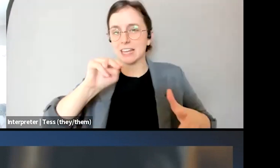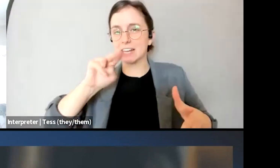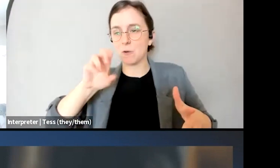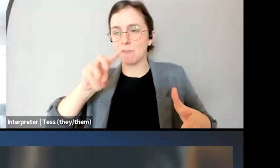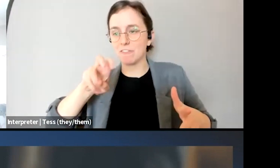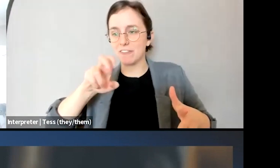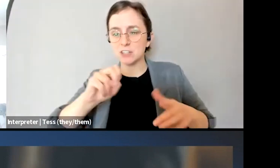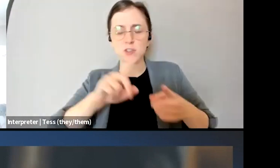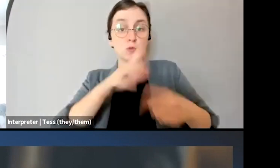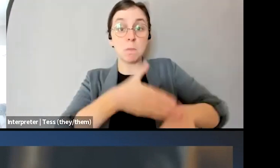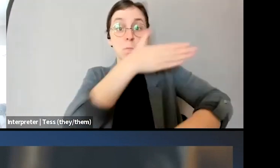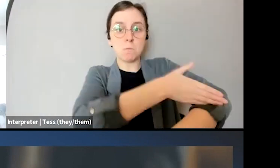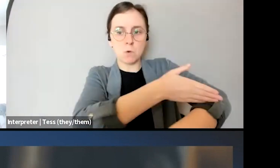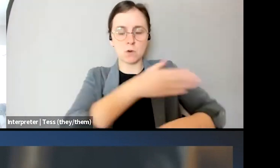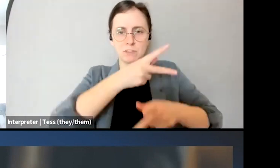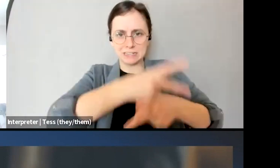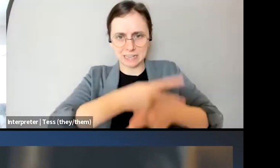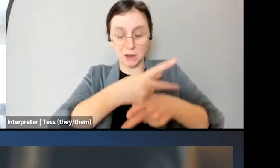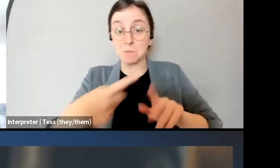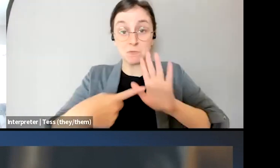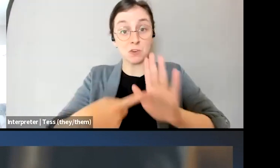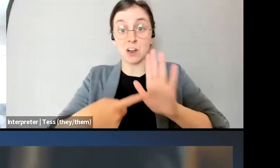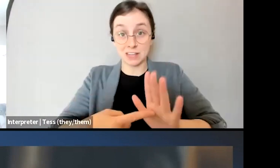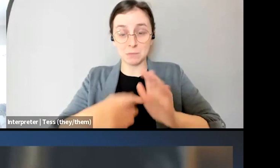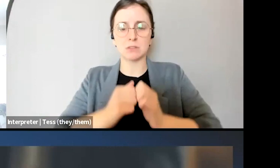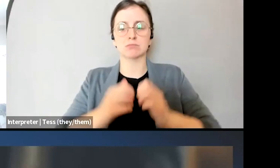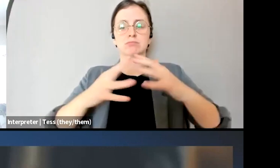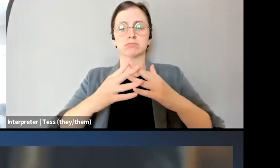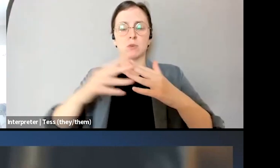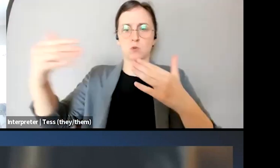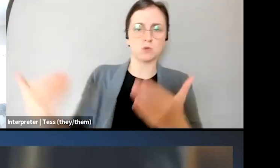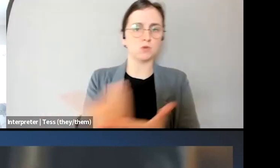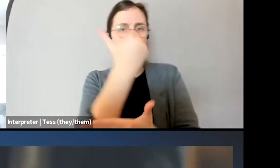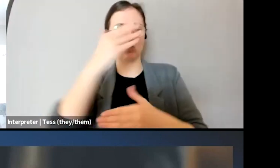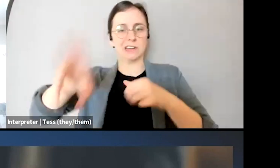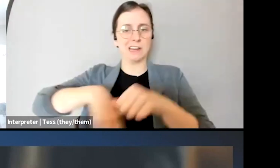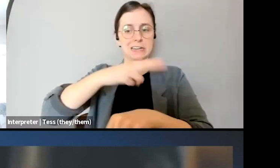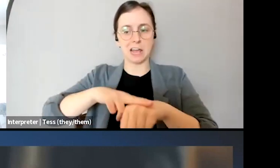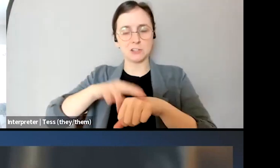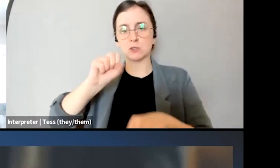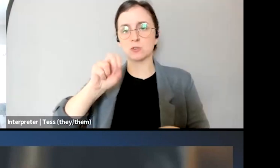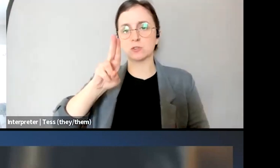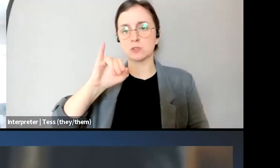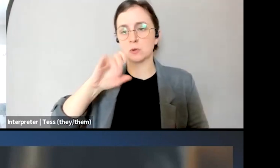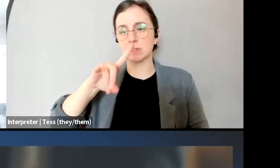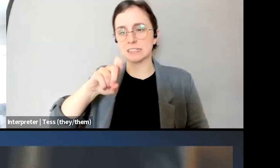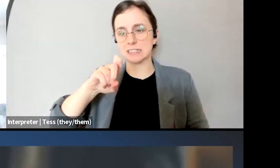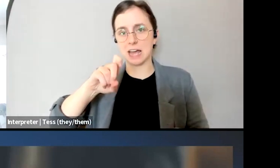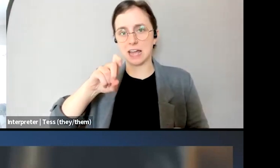as the access to the new National Suicide Prevention and Mental Health Crisis